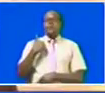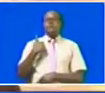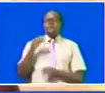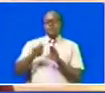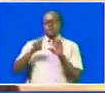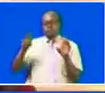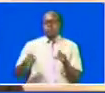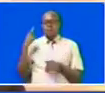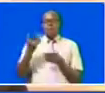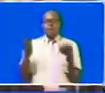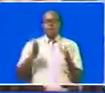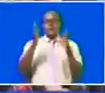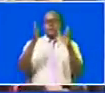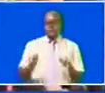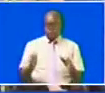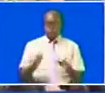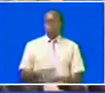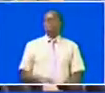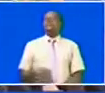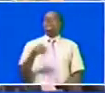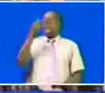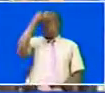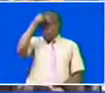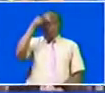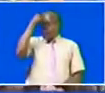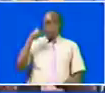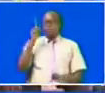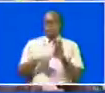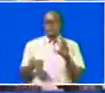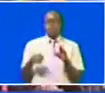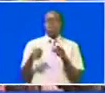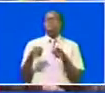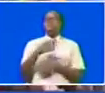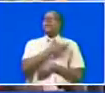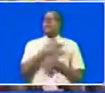down for any person. Wetangula said NASA divorce will be messy and ugly.